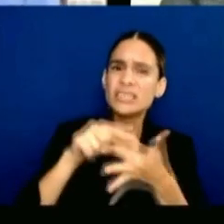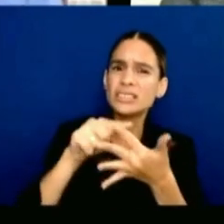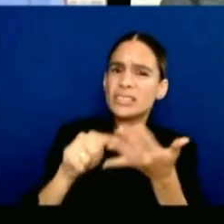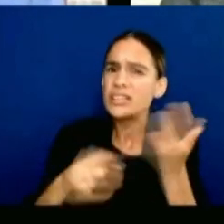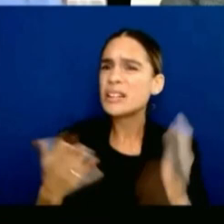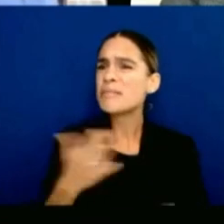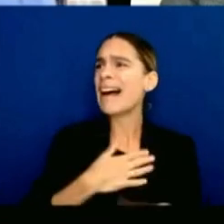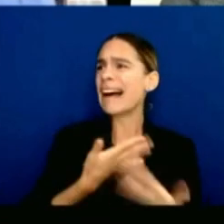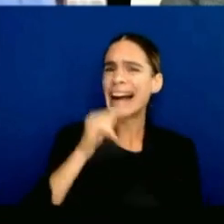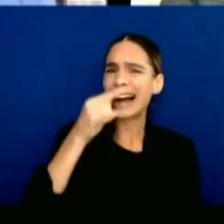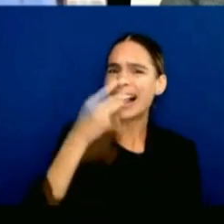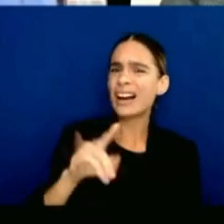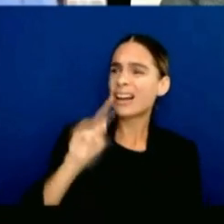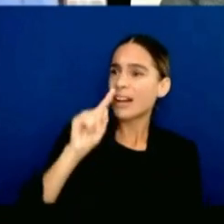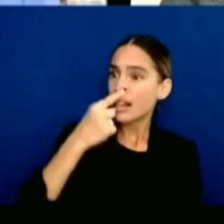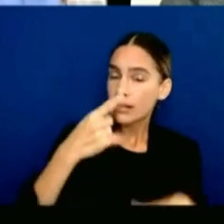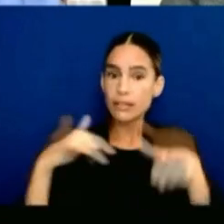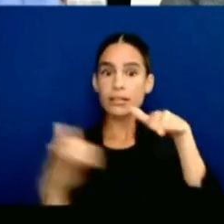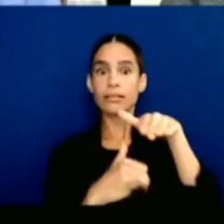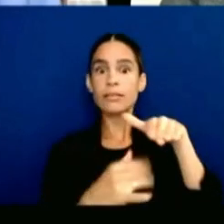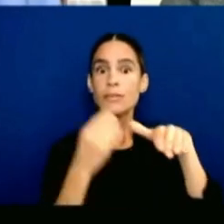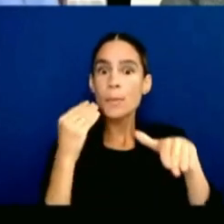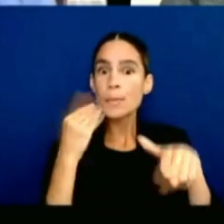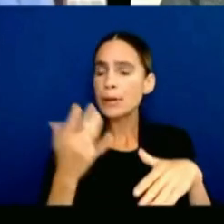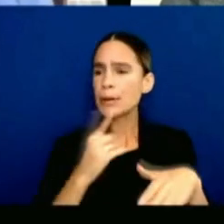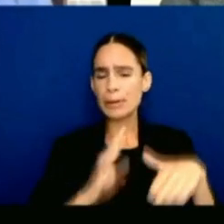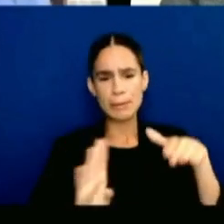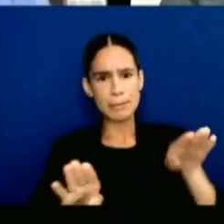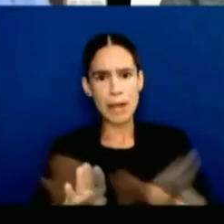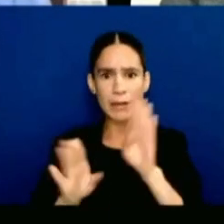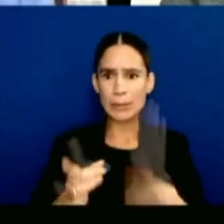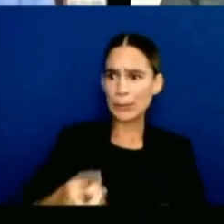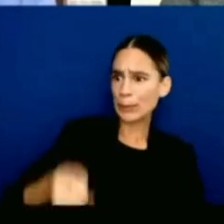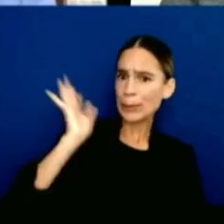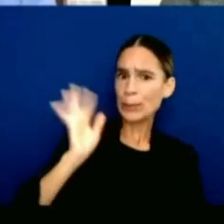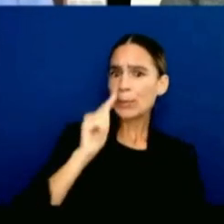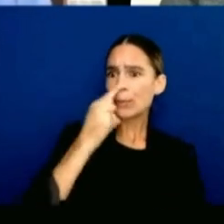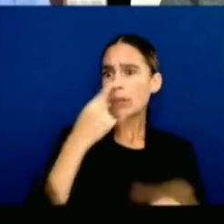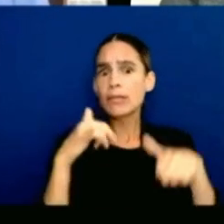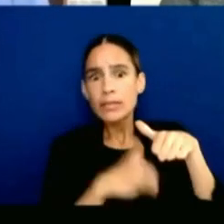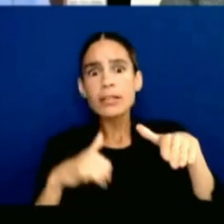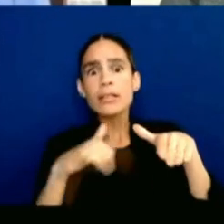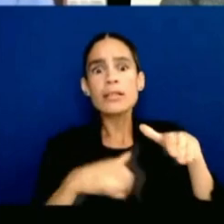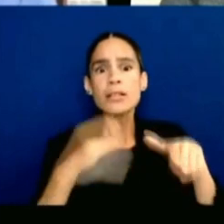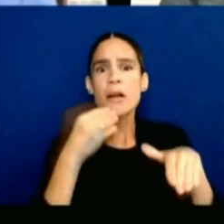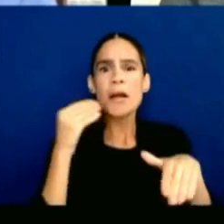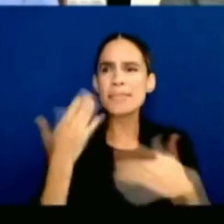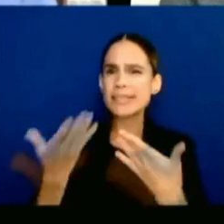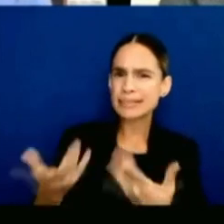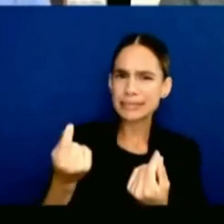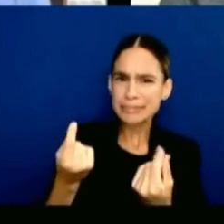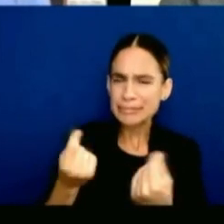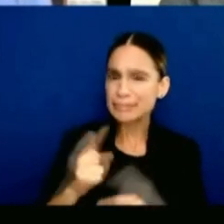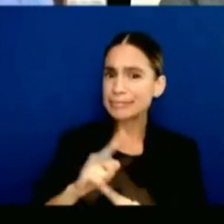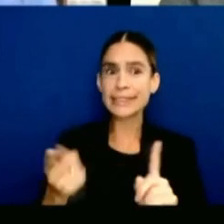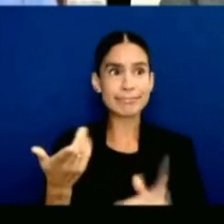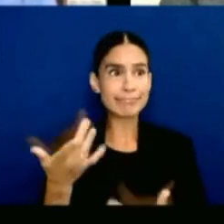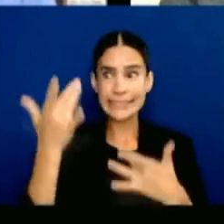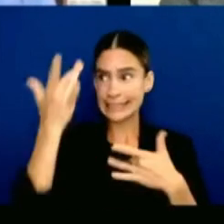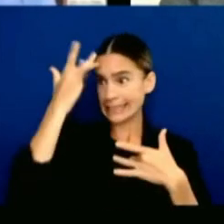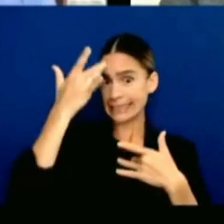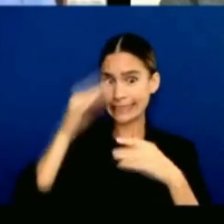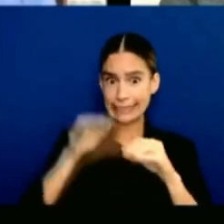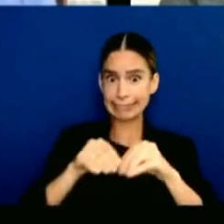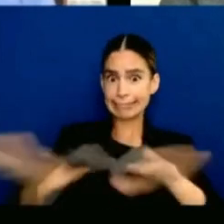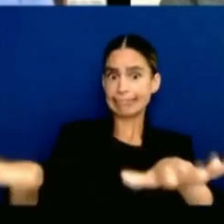this way? It's been too many months. But unfortunately, the virus doesn't care that we're tired about this. And you can see the